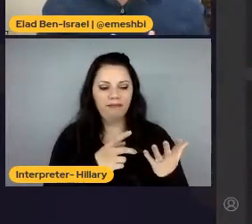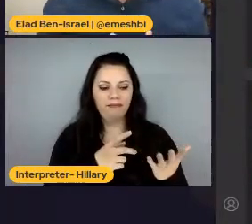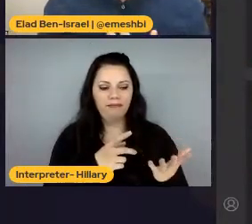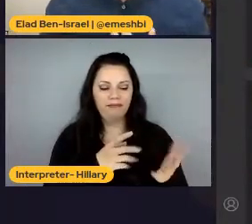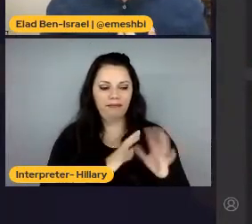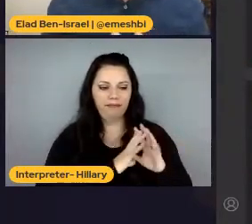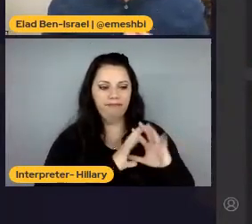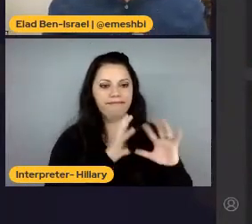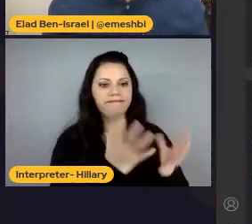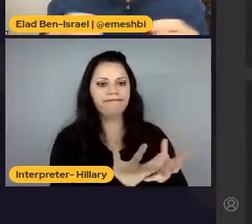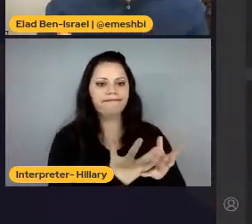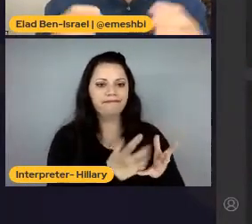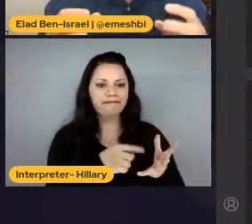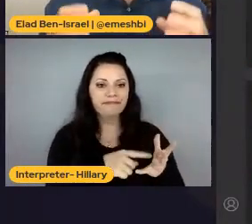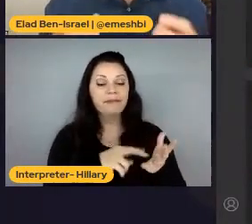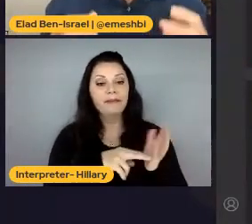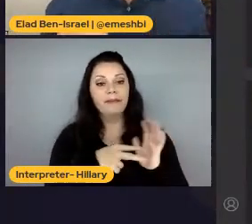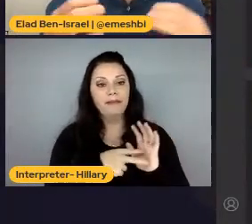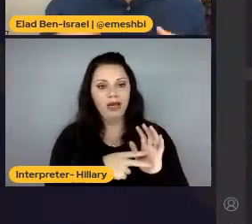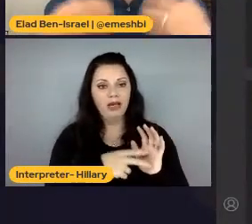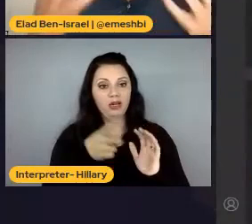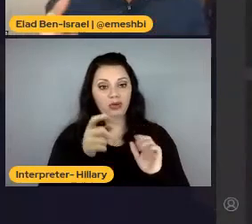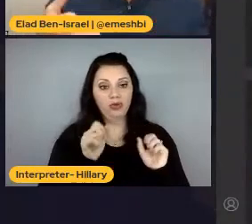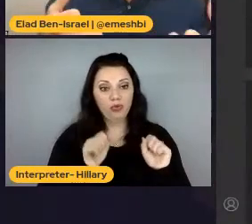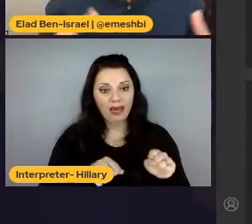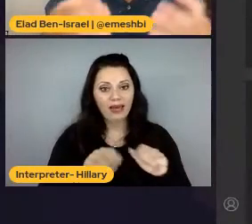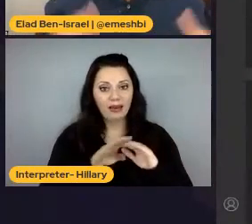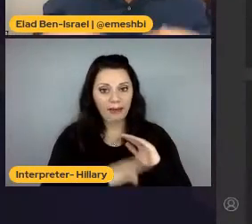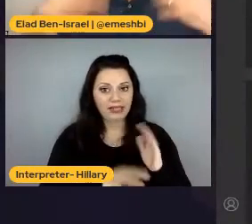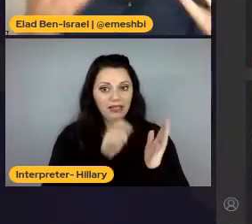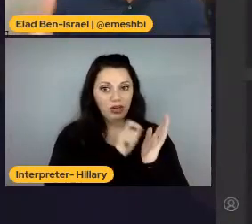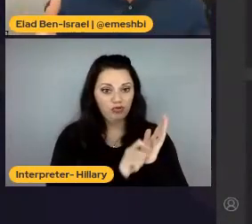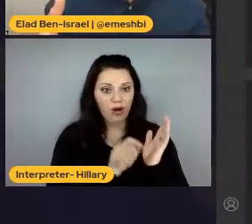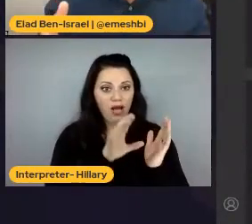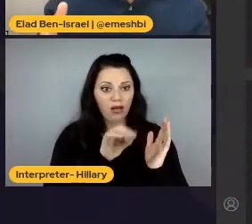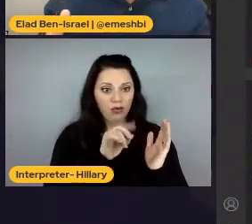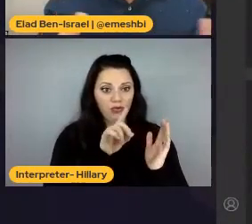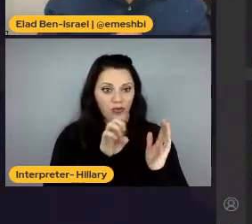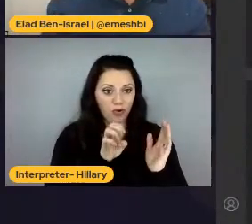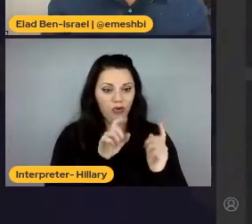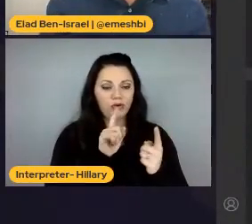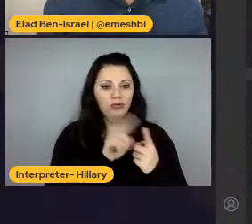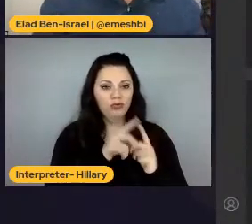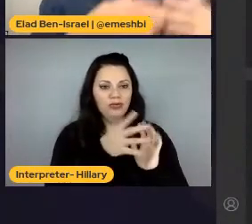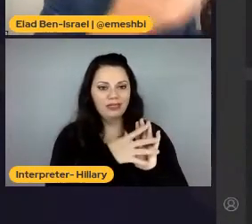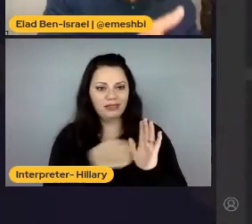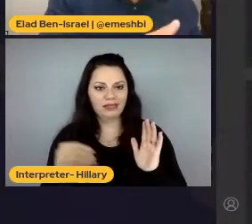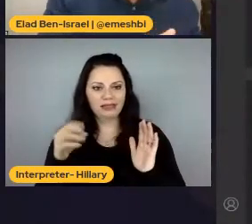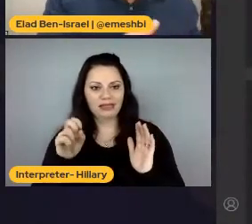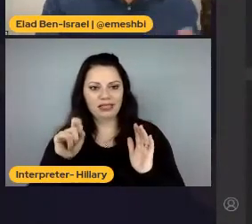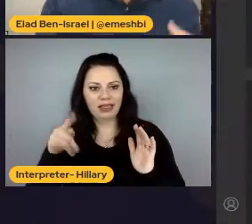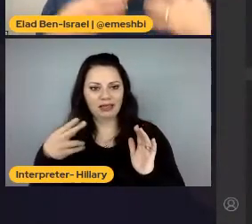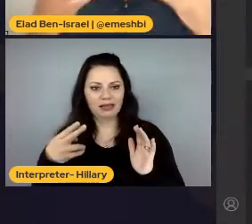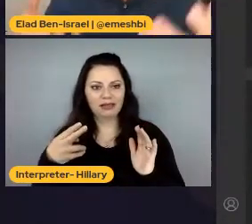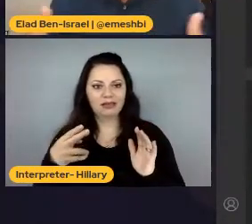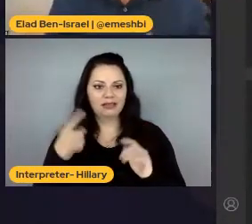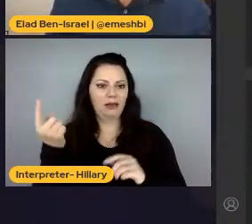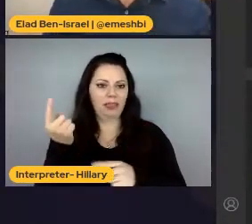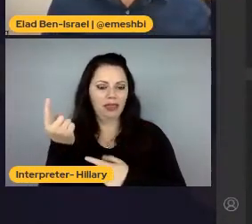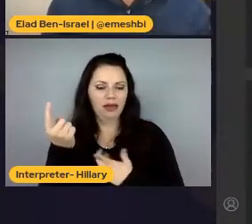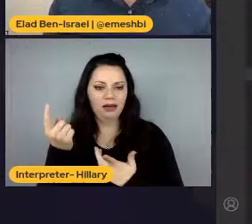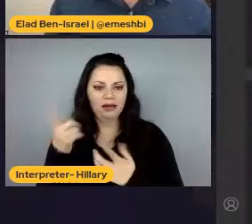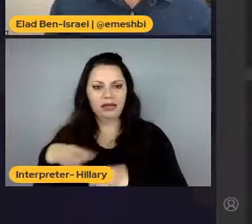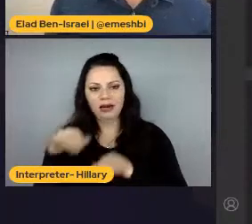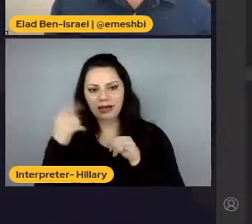paradigm, where you can basically write code in order to synthesize something, or synthesize configuration templates,